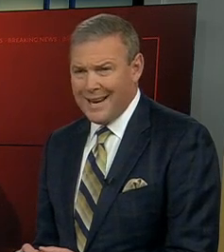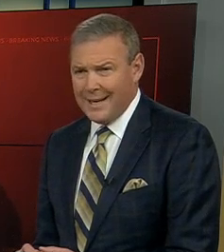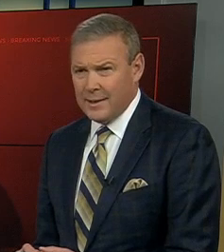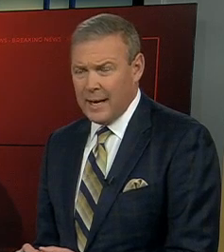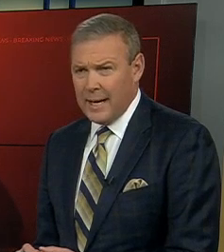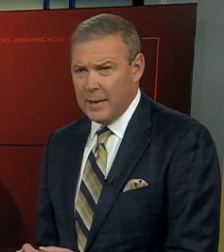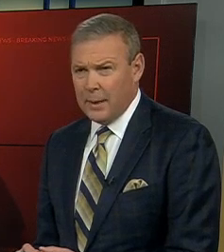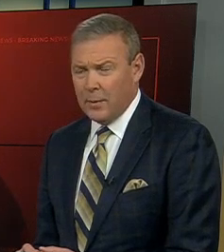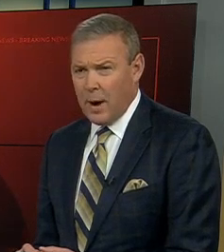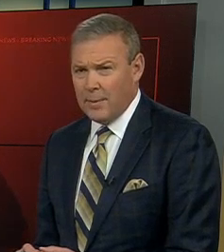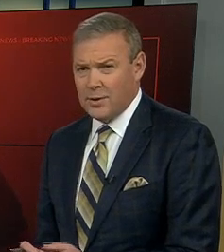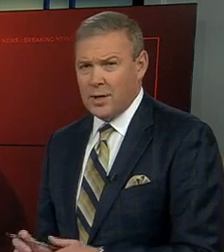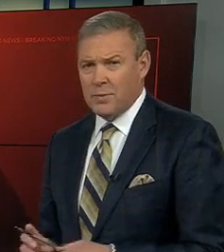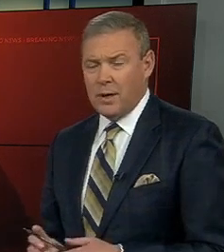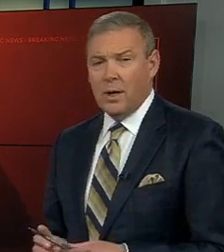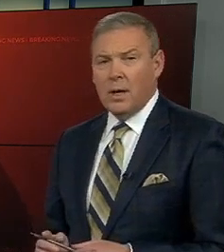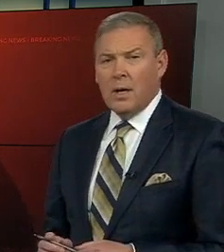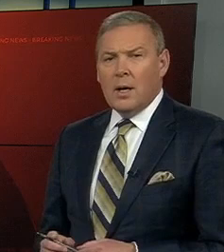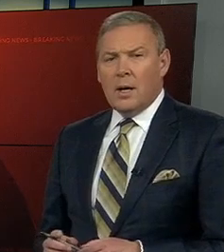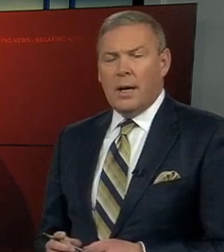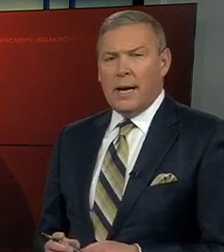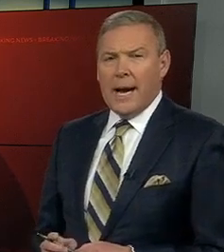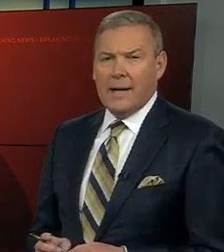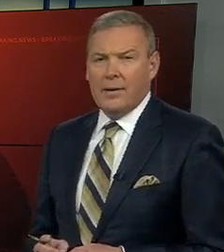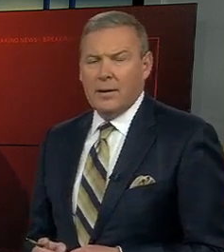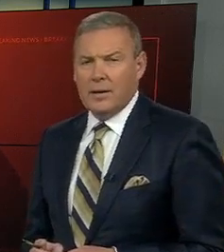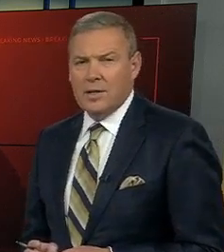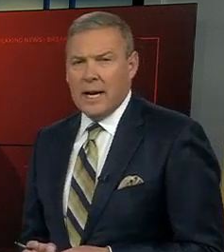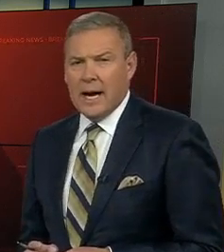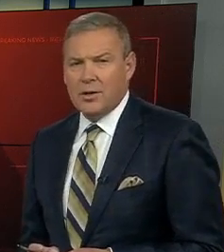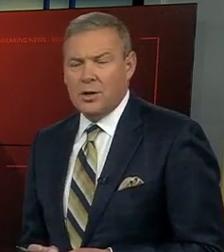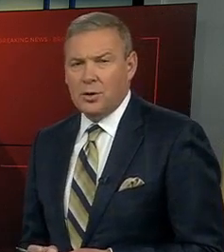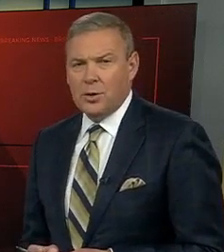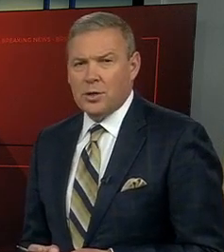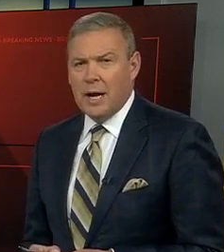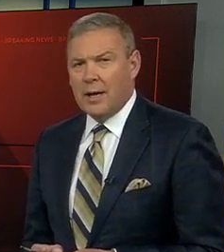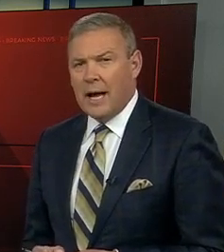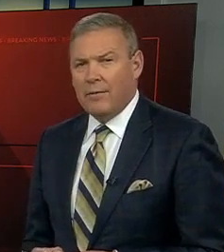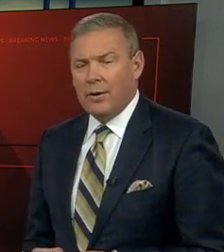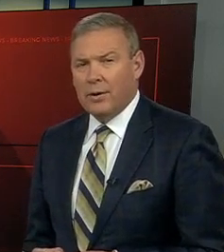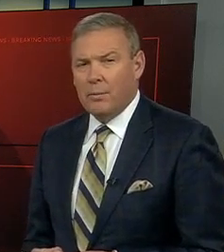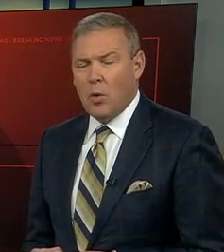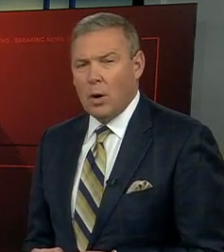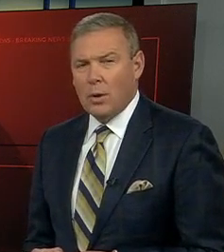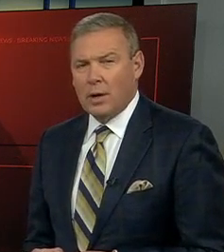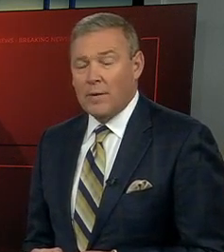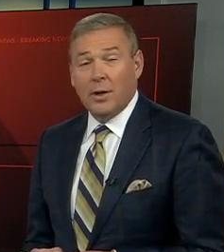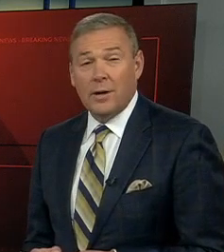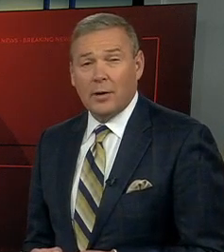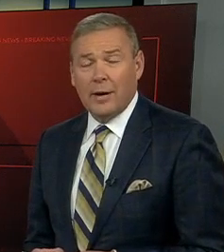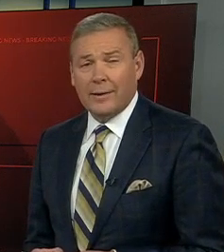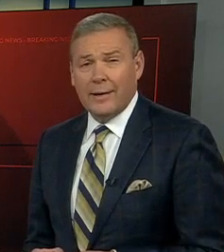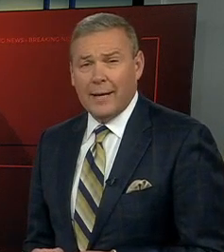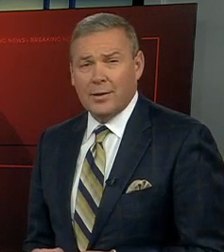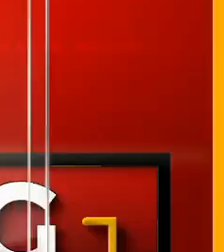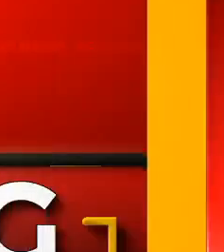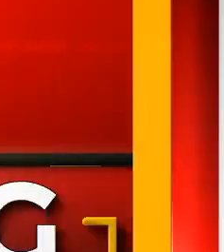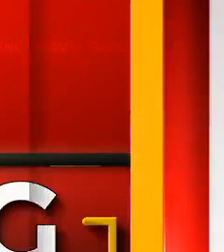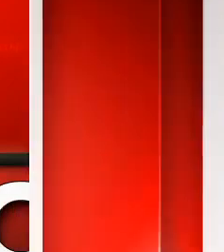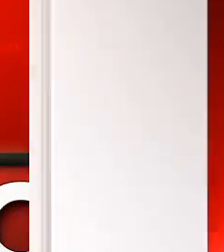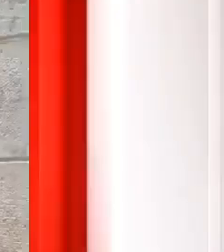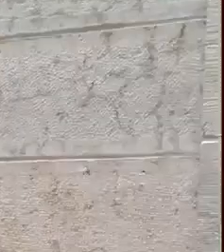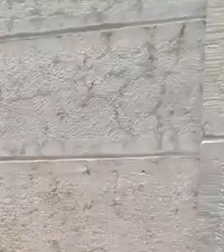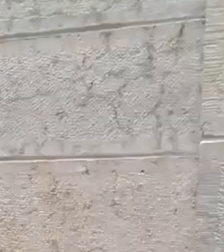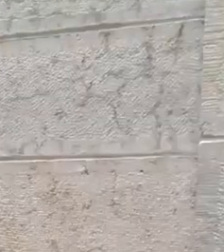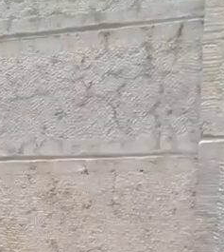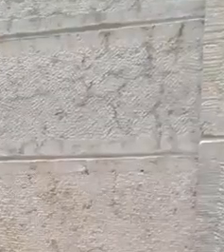at midnight tonight. Adrienne Robbins has been at the State House. She joins us now live with more on what the governor and Dr. Acton had to say.